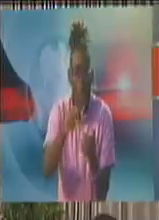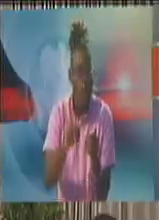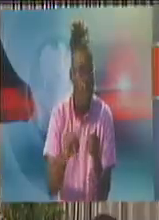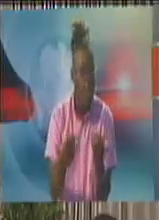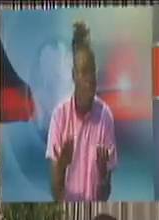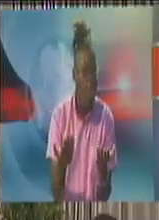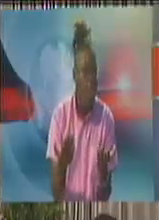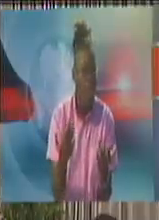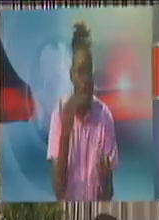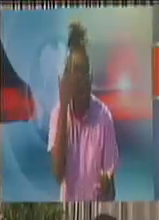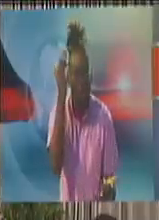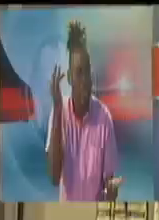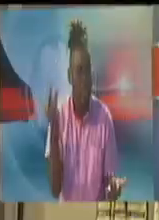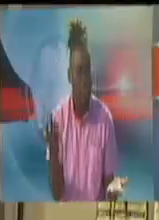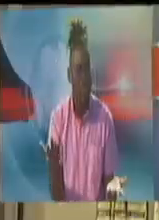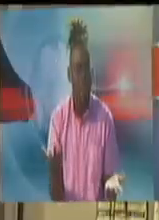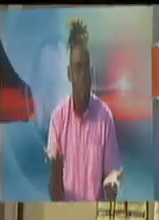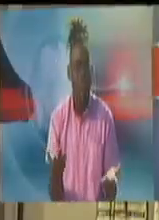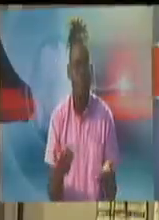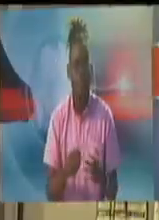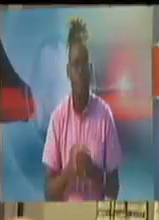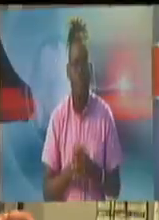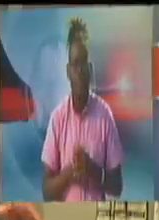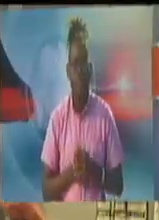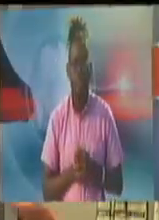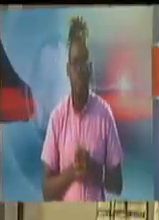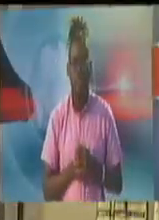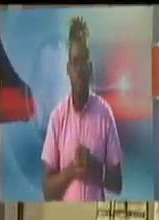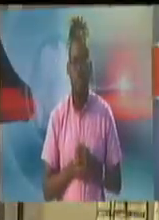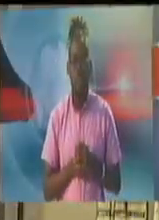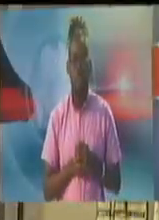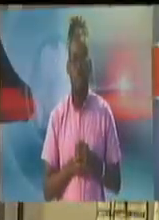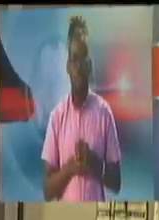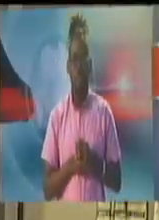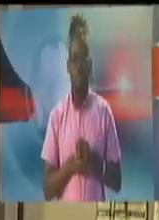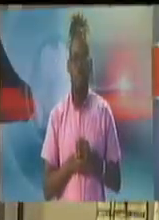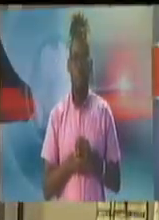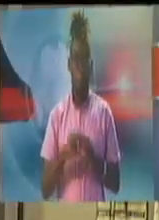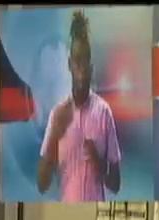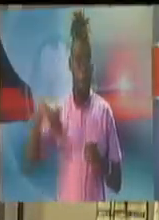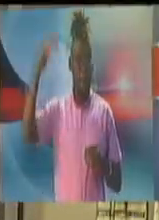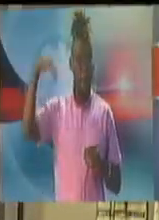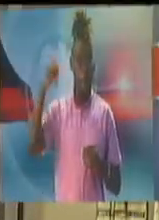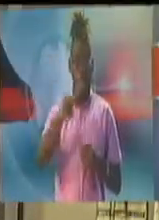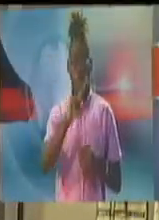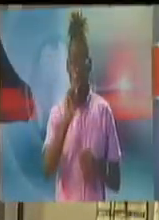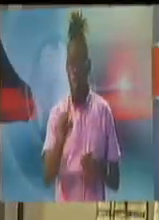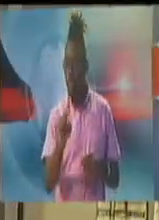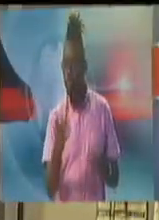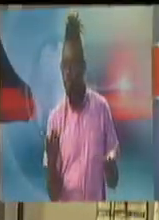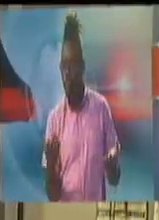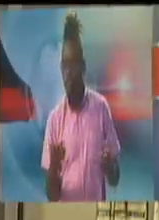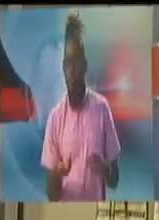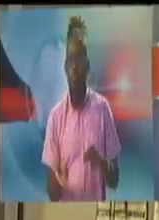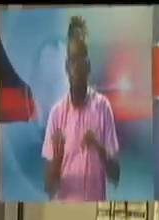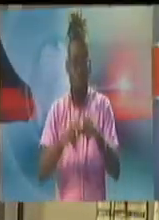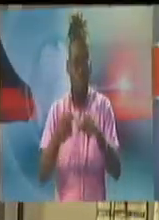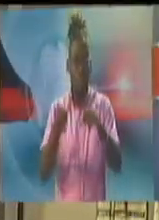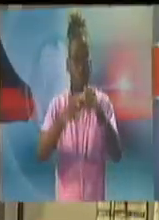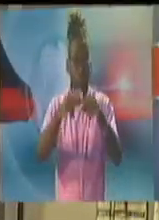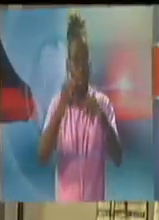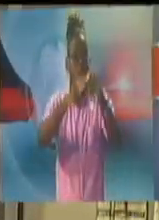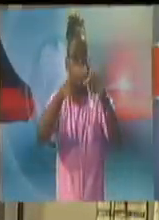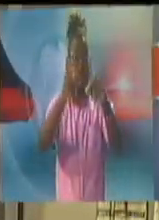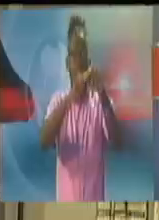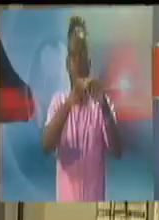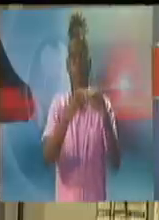just go to the second part of Chester's question. He wanted to know about the decrease in symptoms. The chief medical officer has already said on